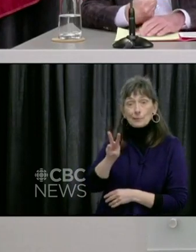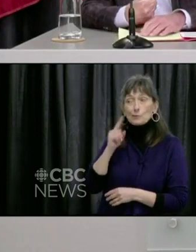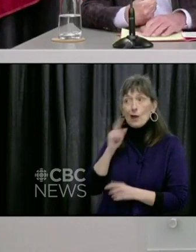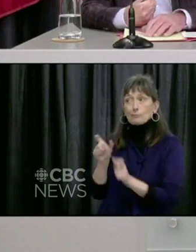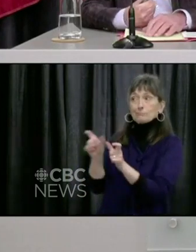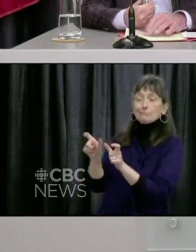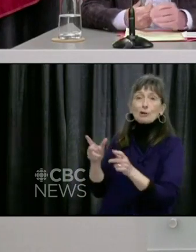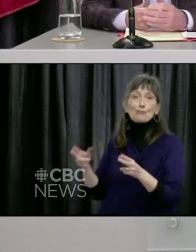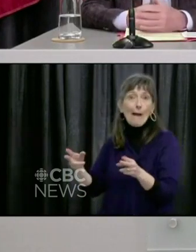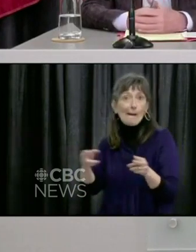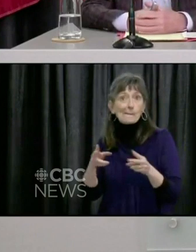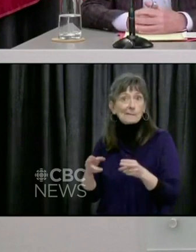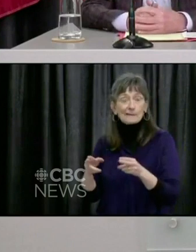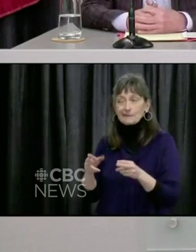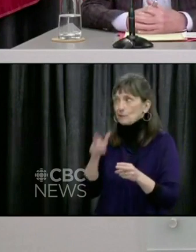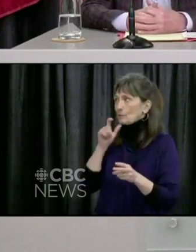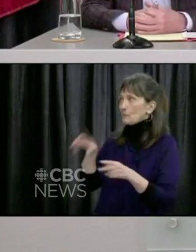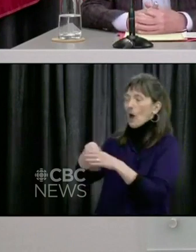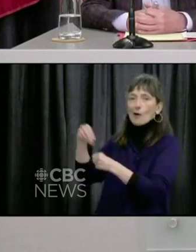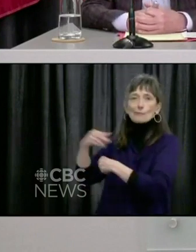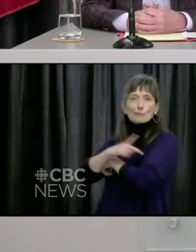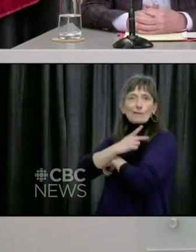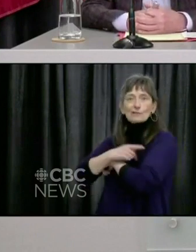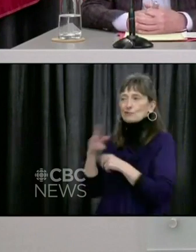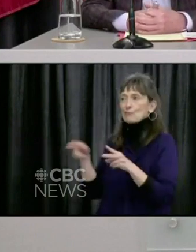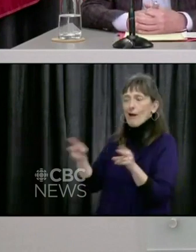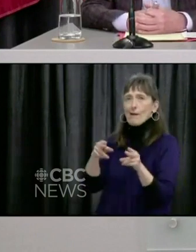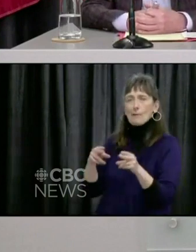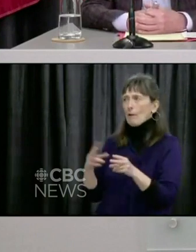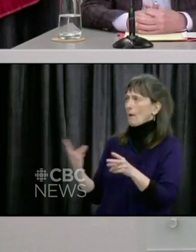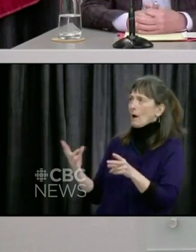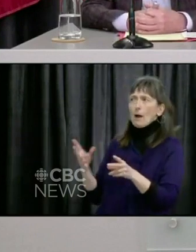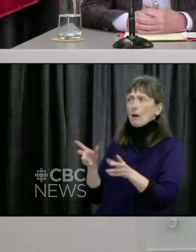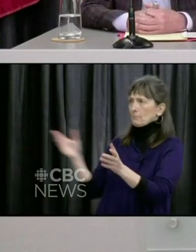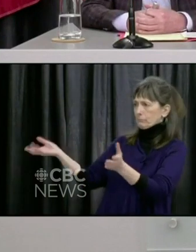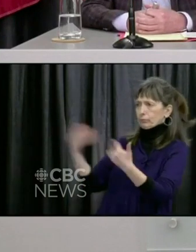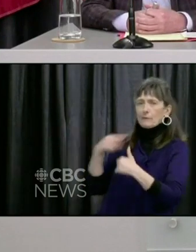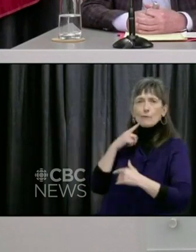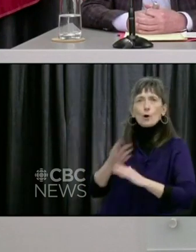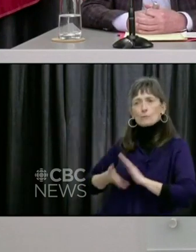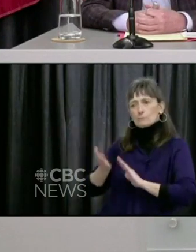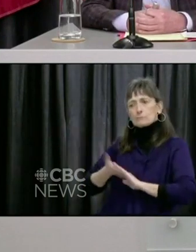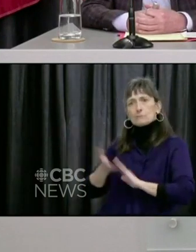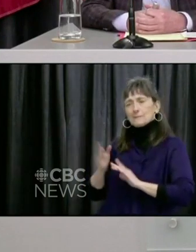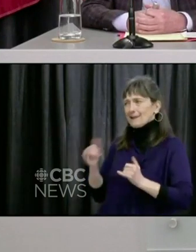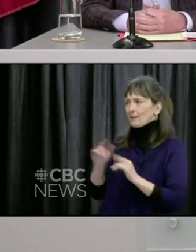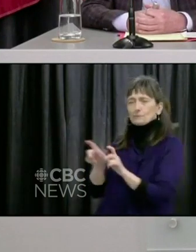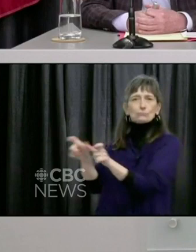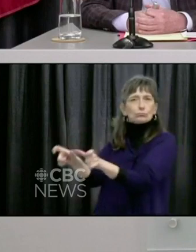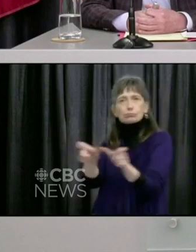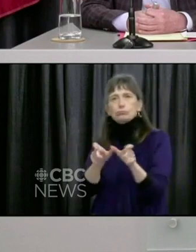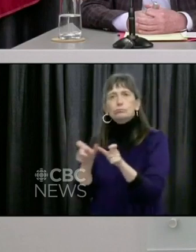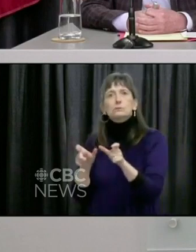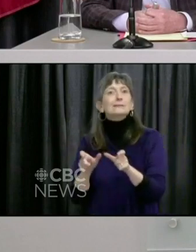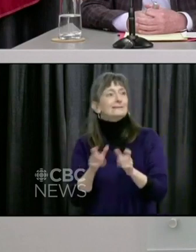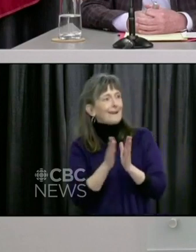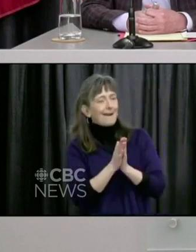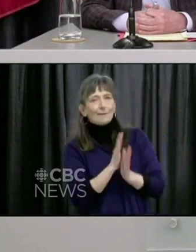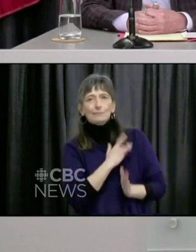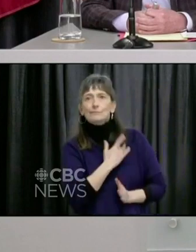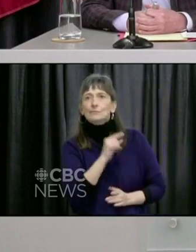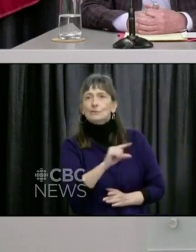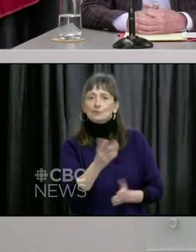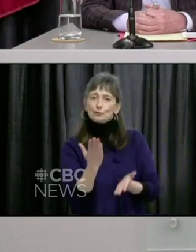from landing here due to what they say unsafe conditions around COVID-19. They're calling on the provincial government to step in and prohibit